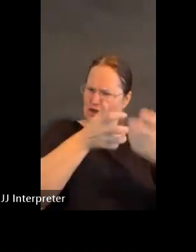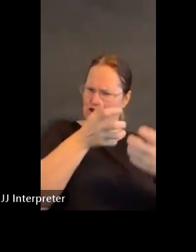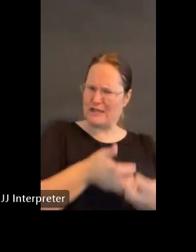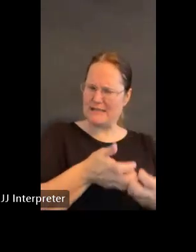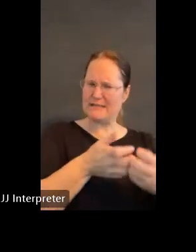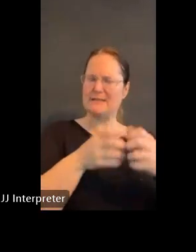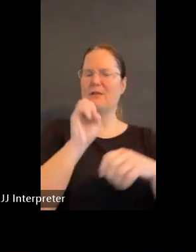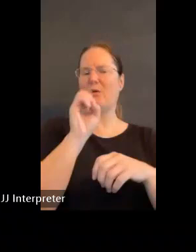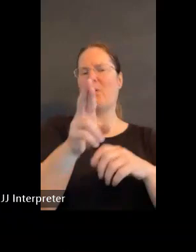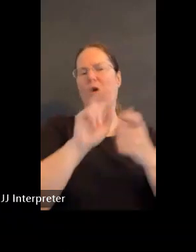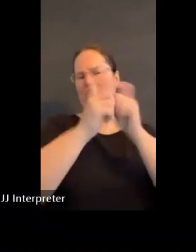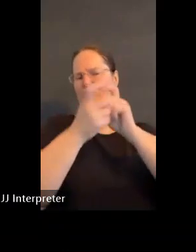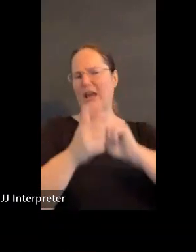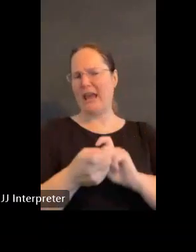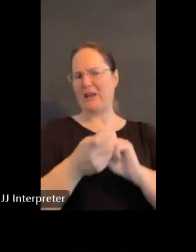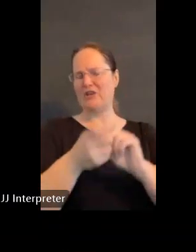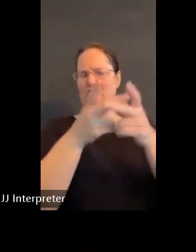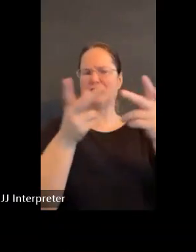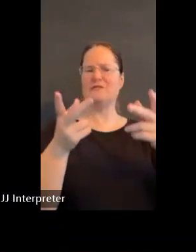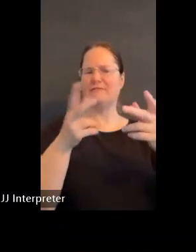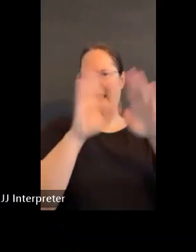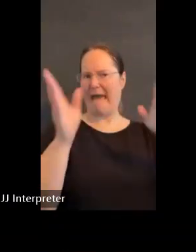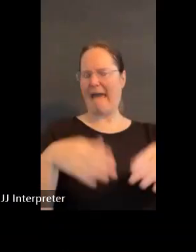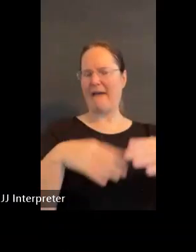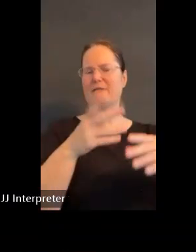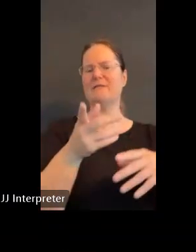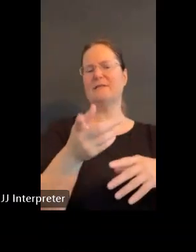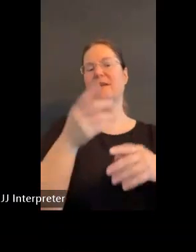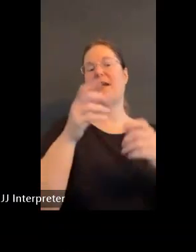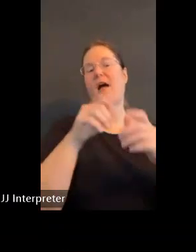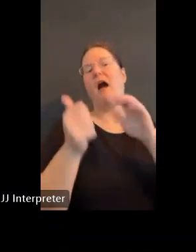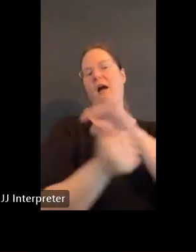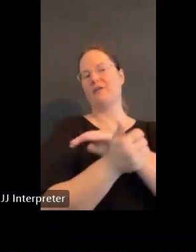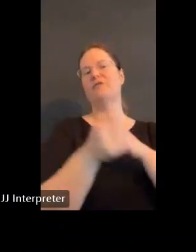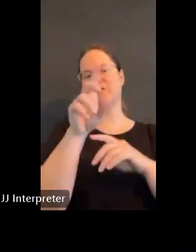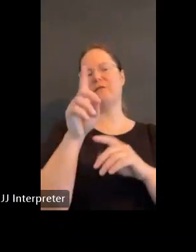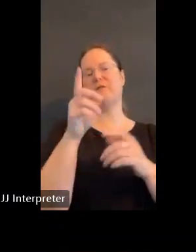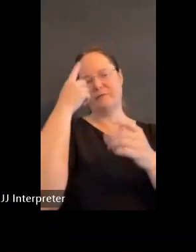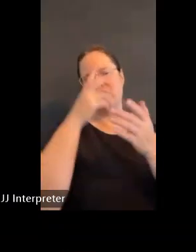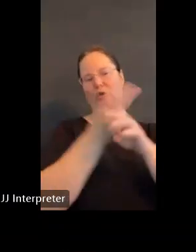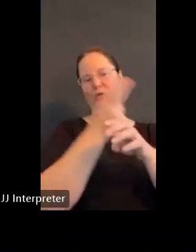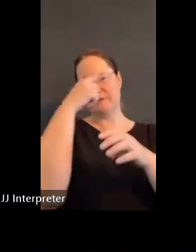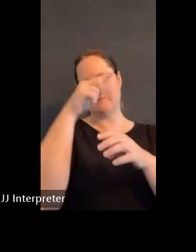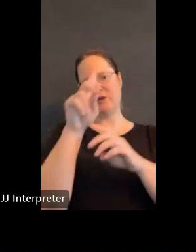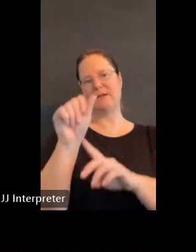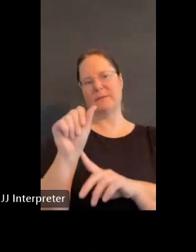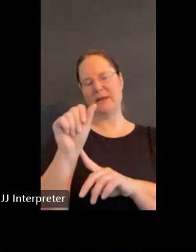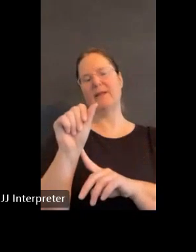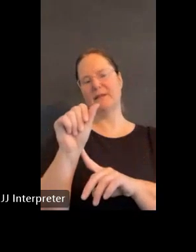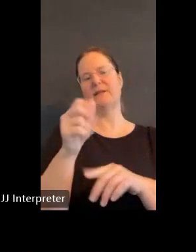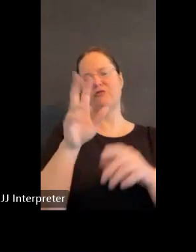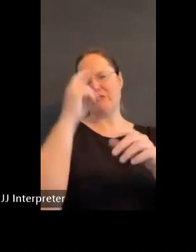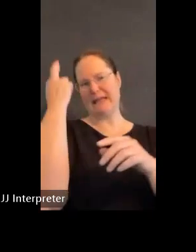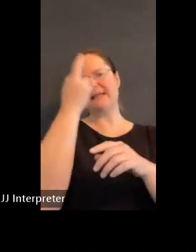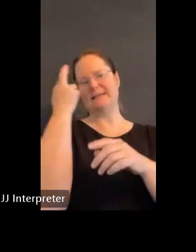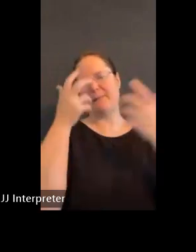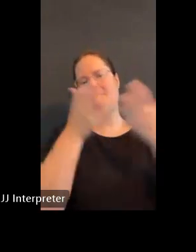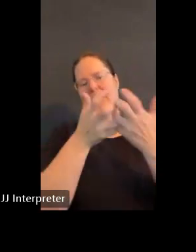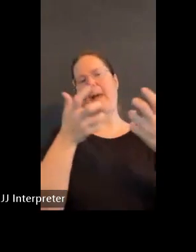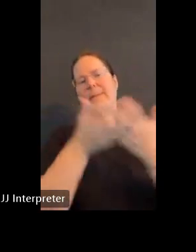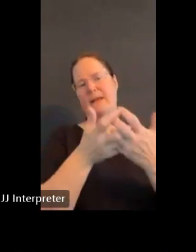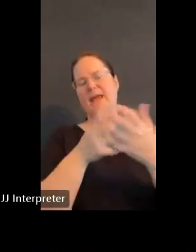have protections against all of the different types of discrimination that are listed on the screen, but reasonable accommodations and